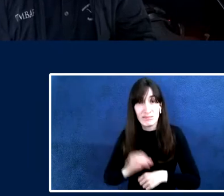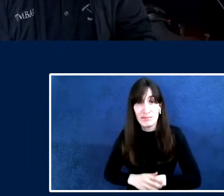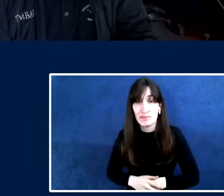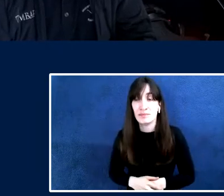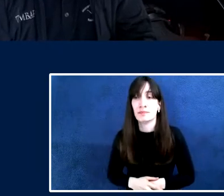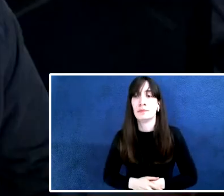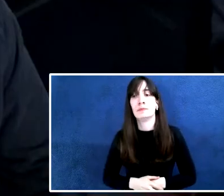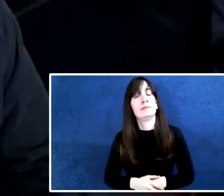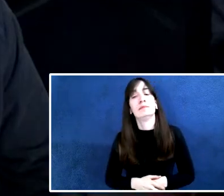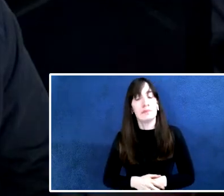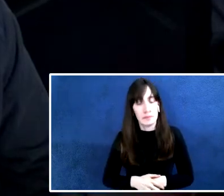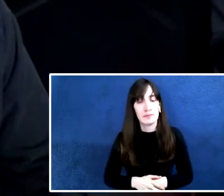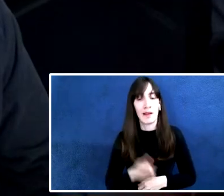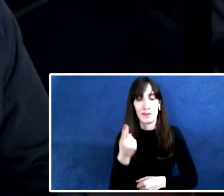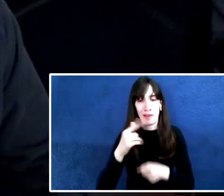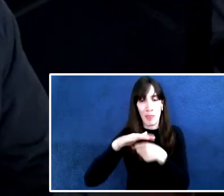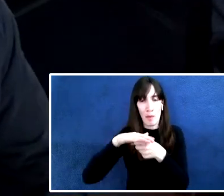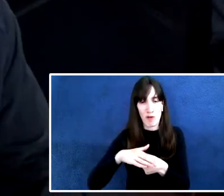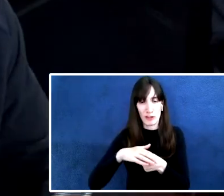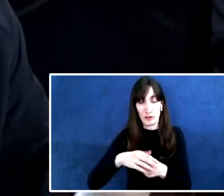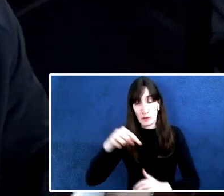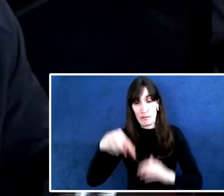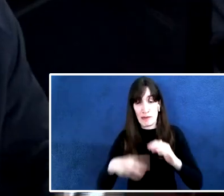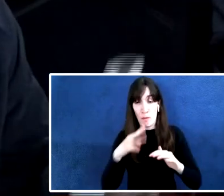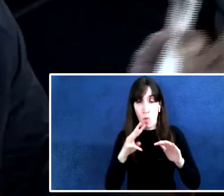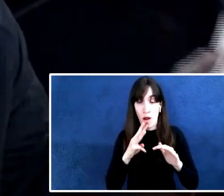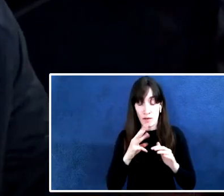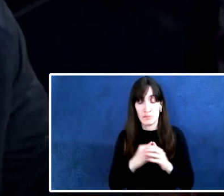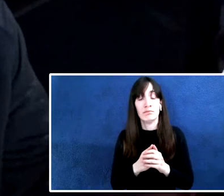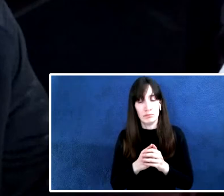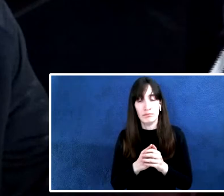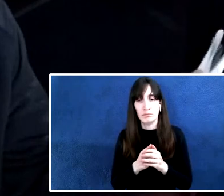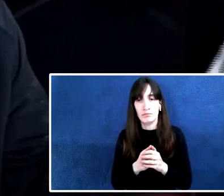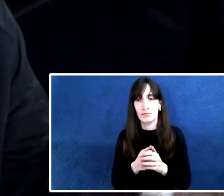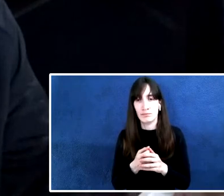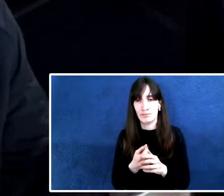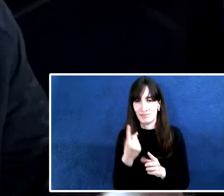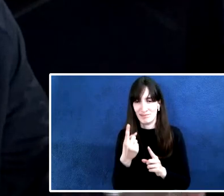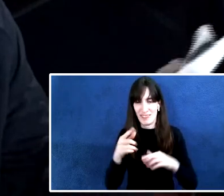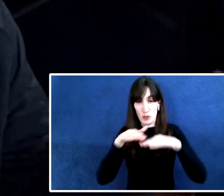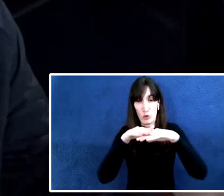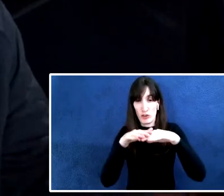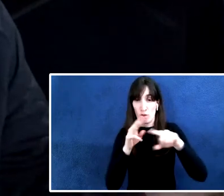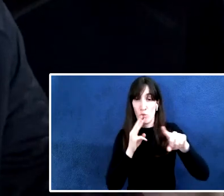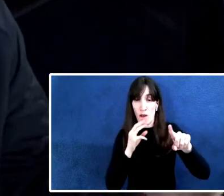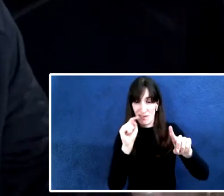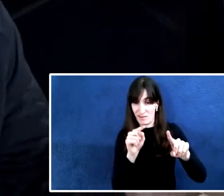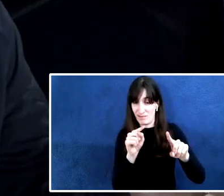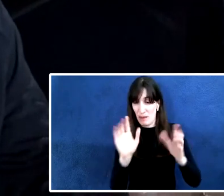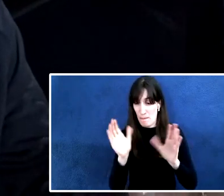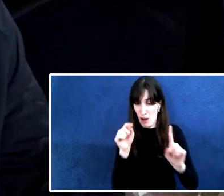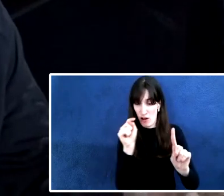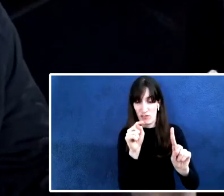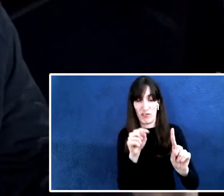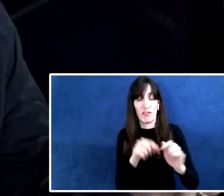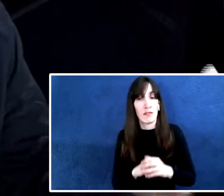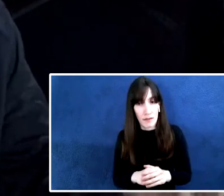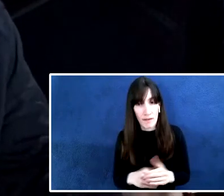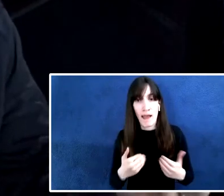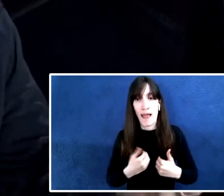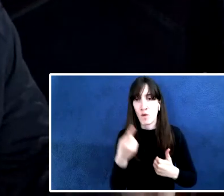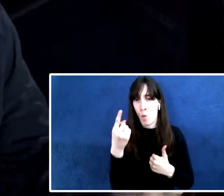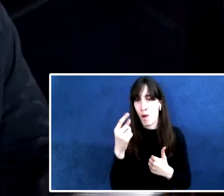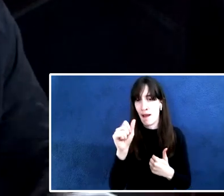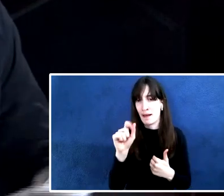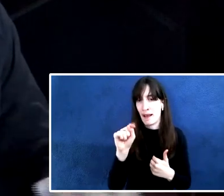Well, the pressure at this depth, when we're sitting, I'll start with the surface. At the surface, we have one atmosphere of pressure. That's the weight